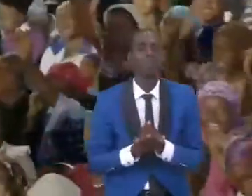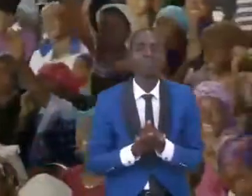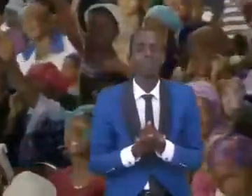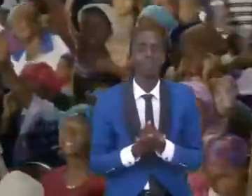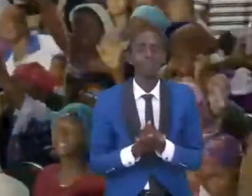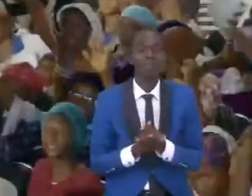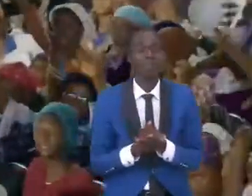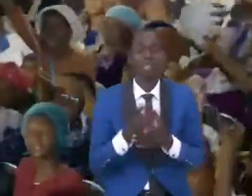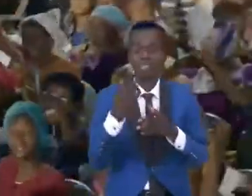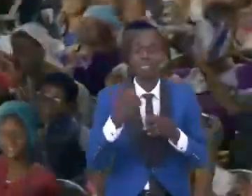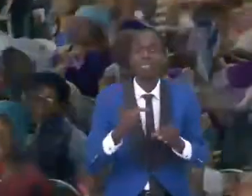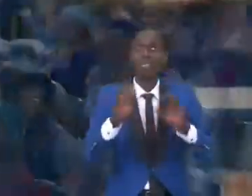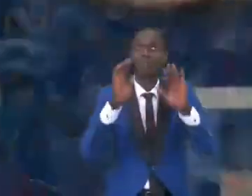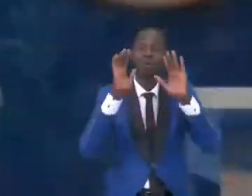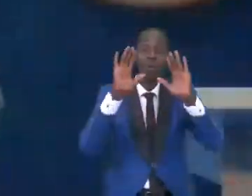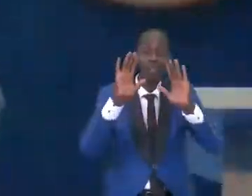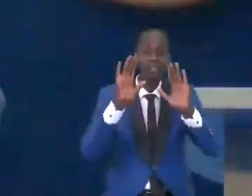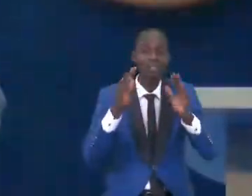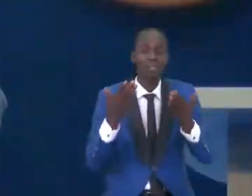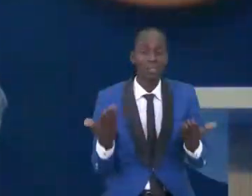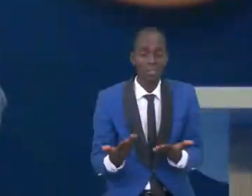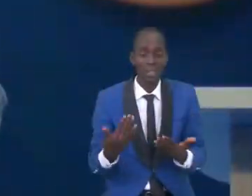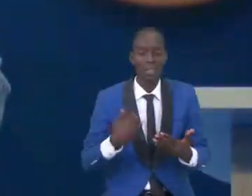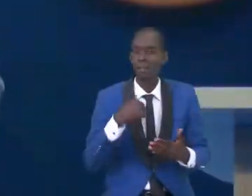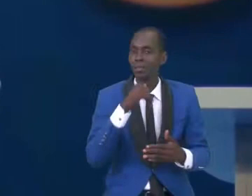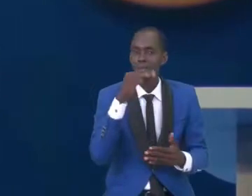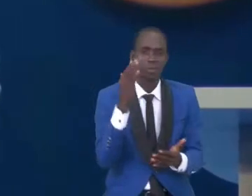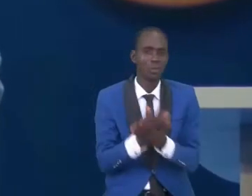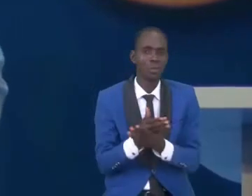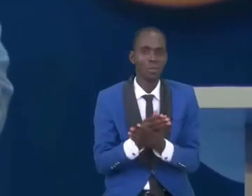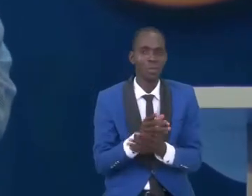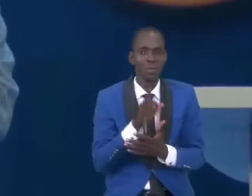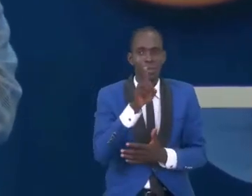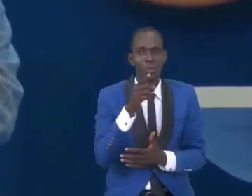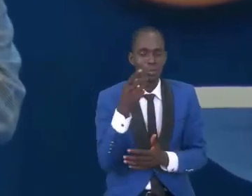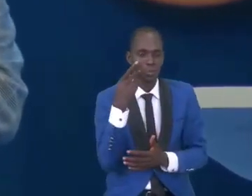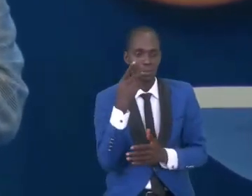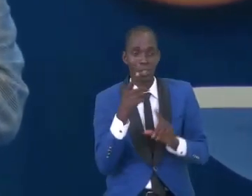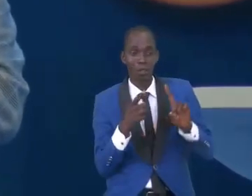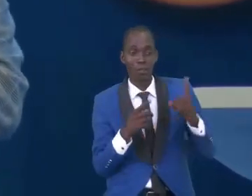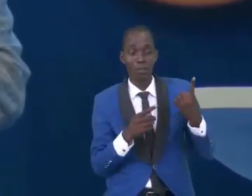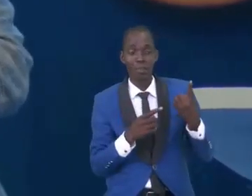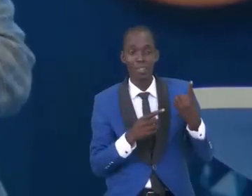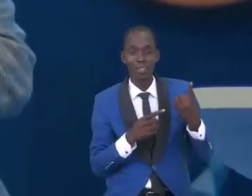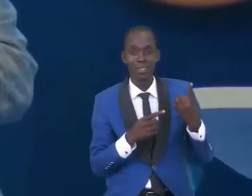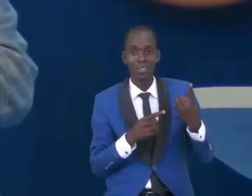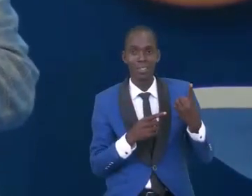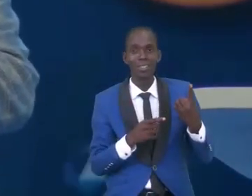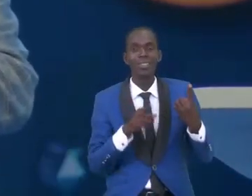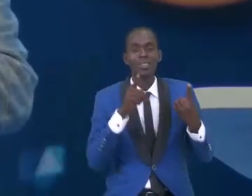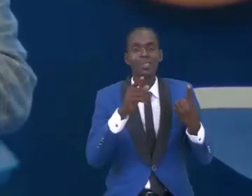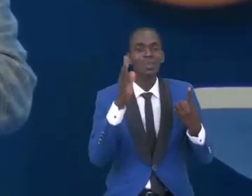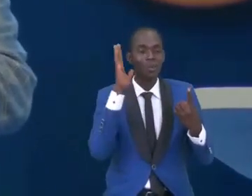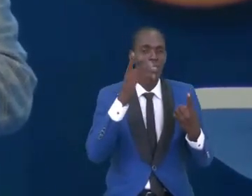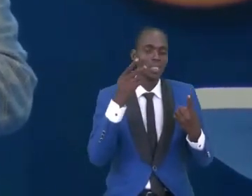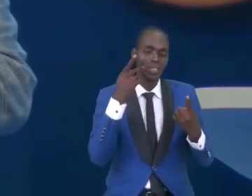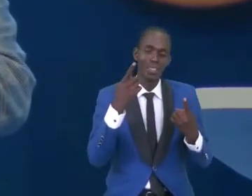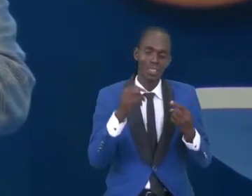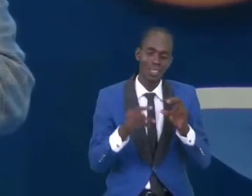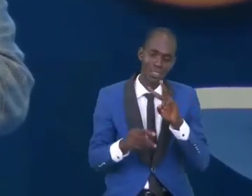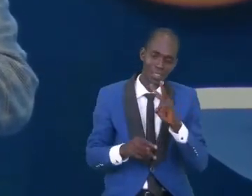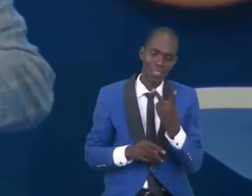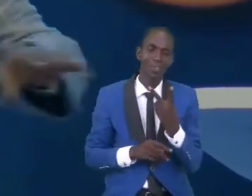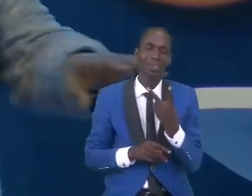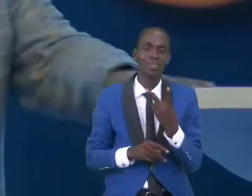The wonders have not stopped. You've seen the first one. You're going to see the second